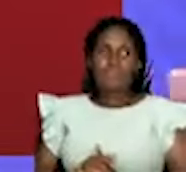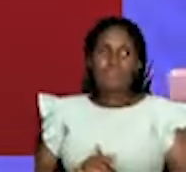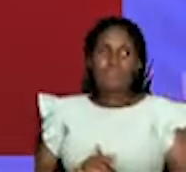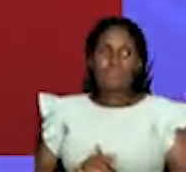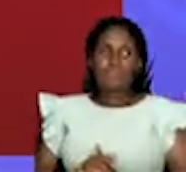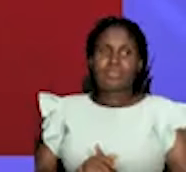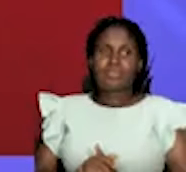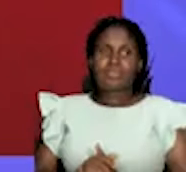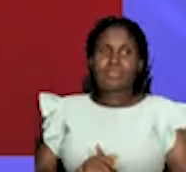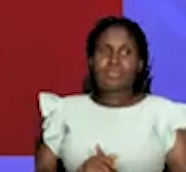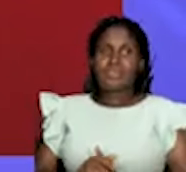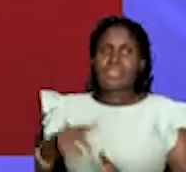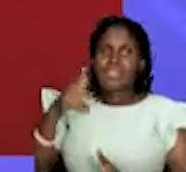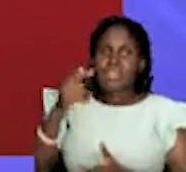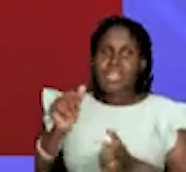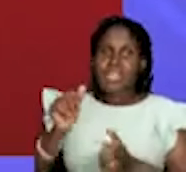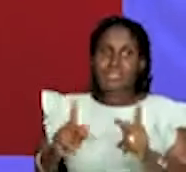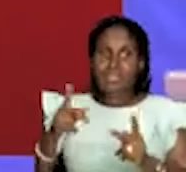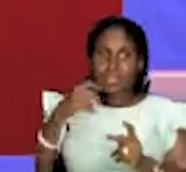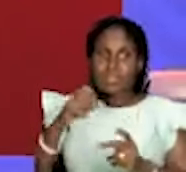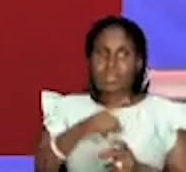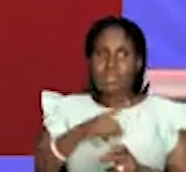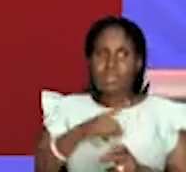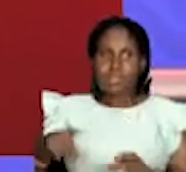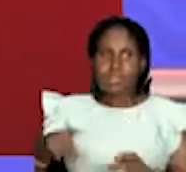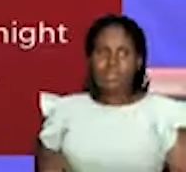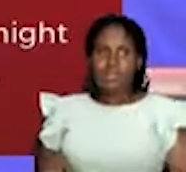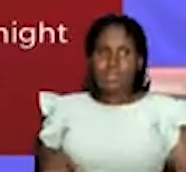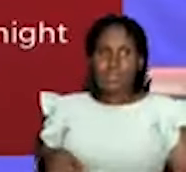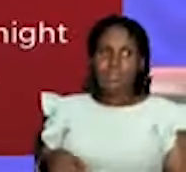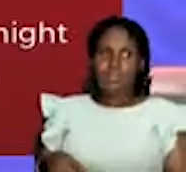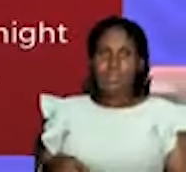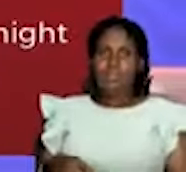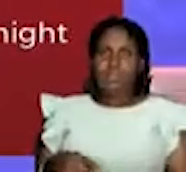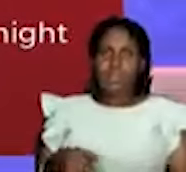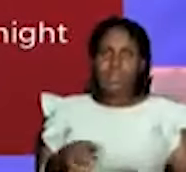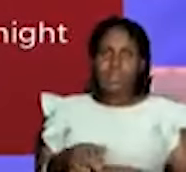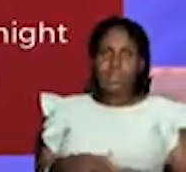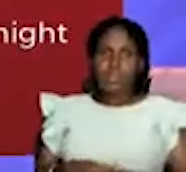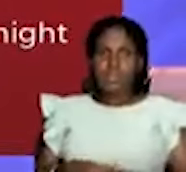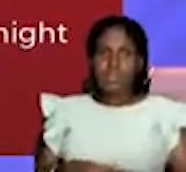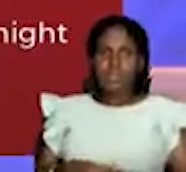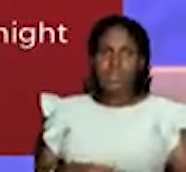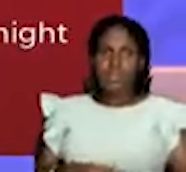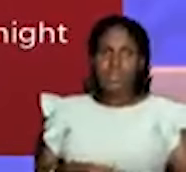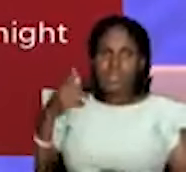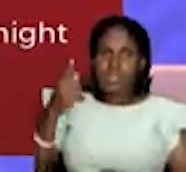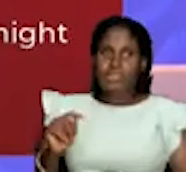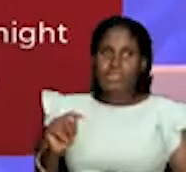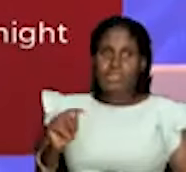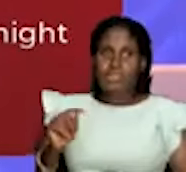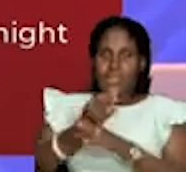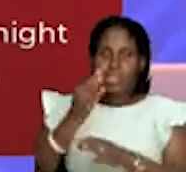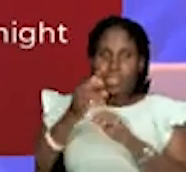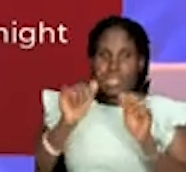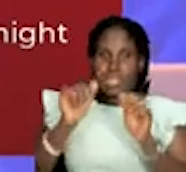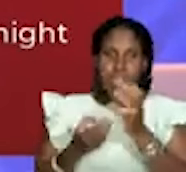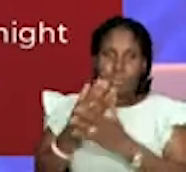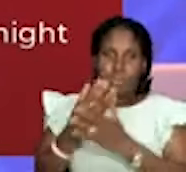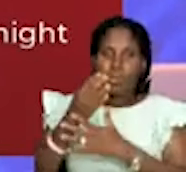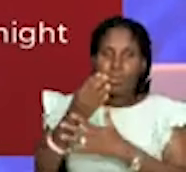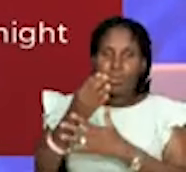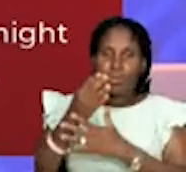unto the Lord, increase our faith. Faith can grow, but it only grows when it meets passion and